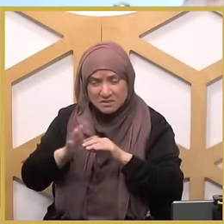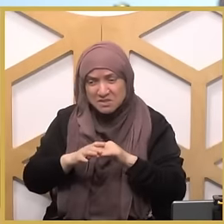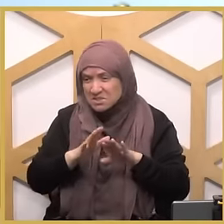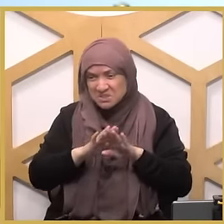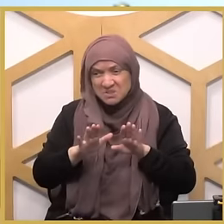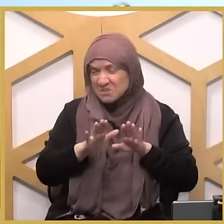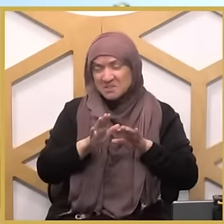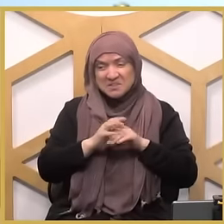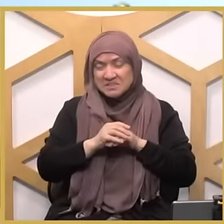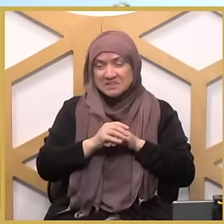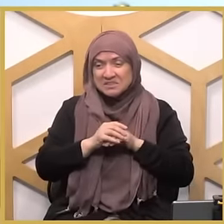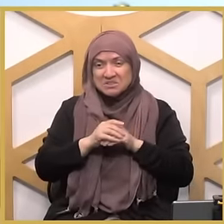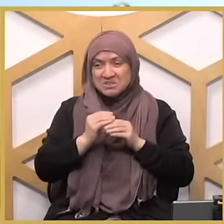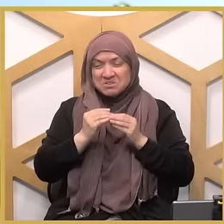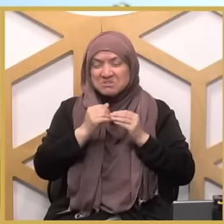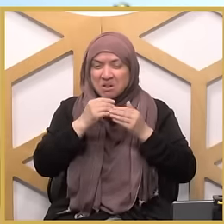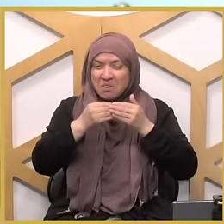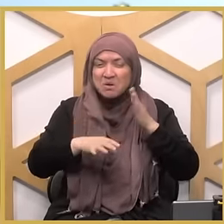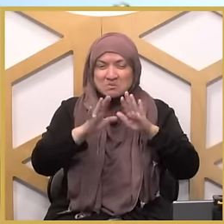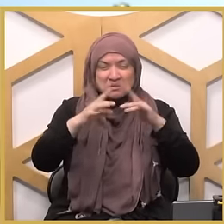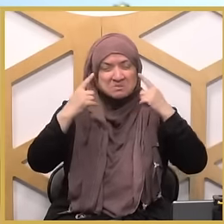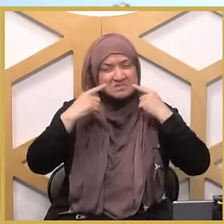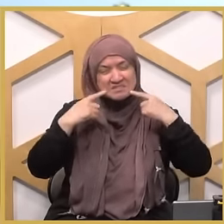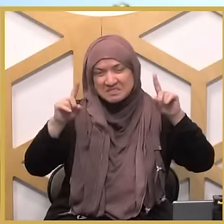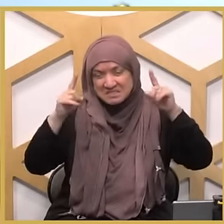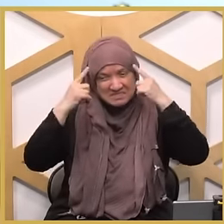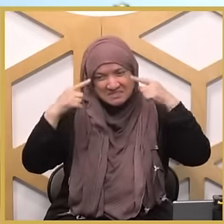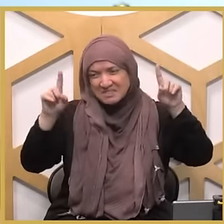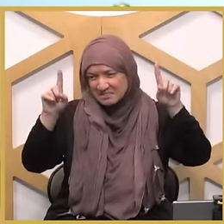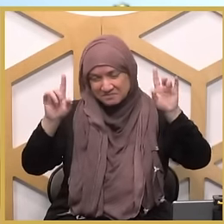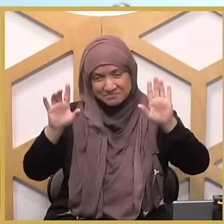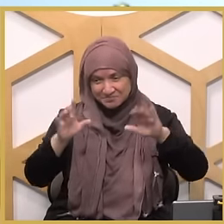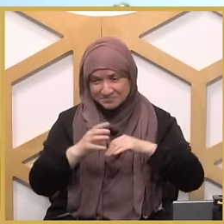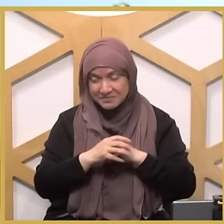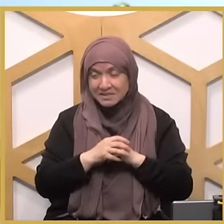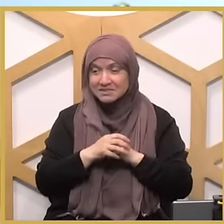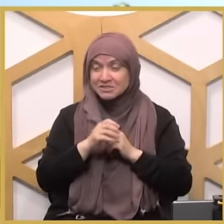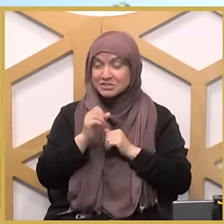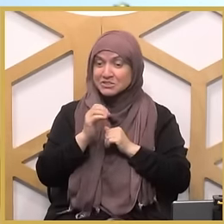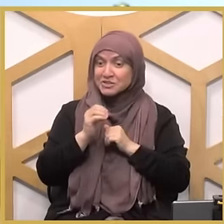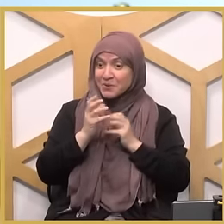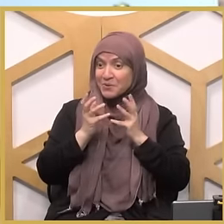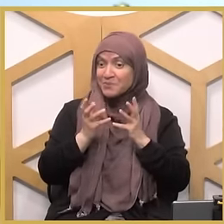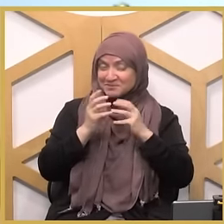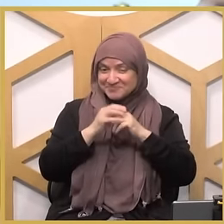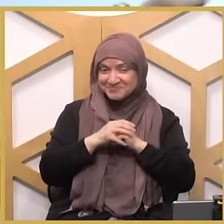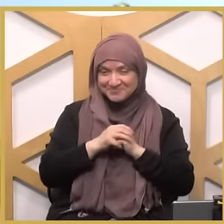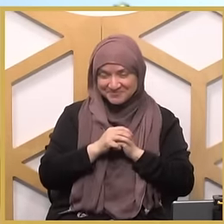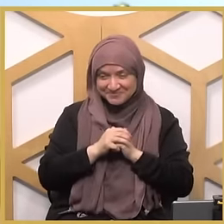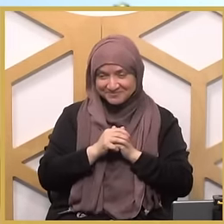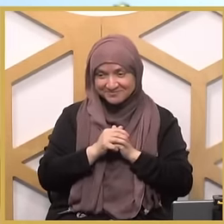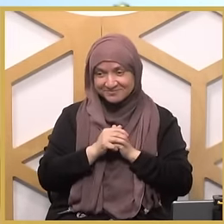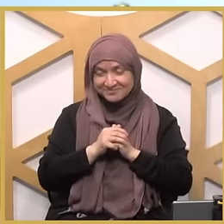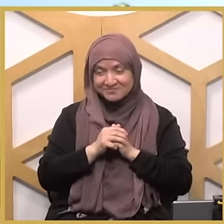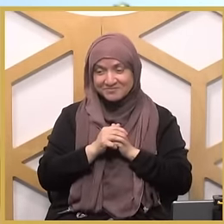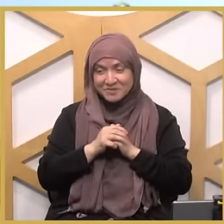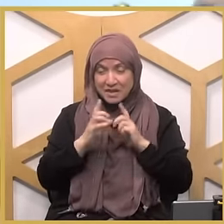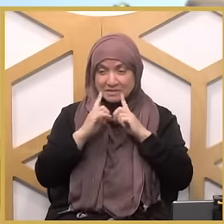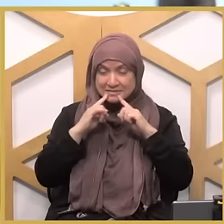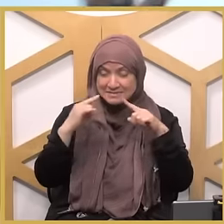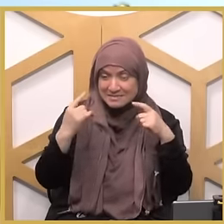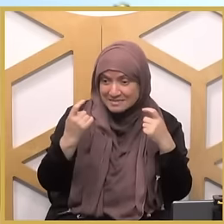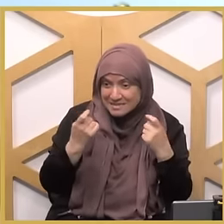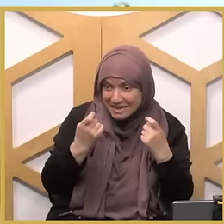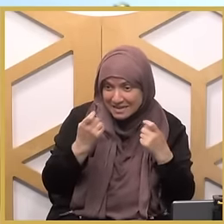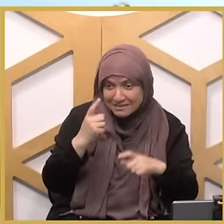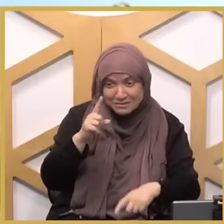terrible. And as Ata' rahimahullah said, that a sin is always followed by regrets, right? Or it's always followed